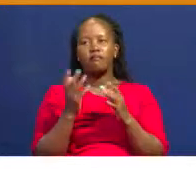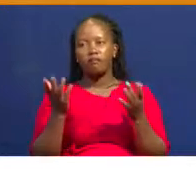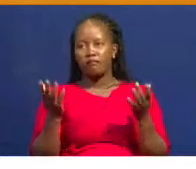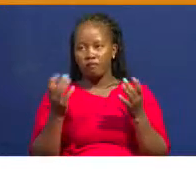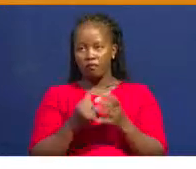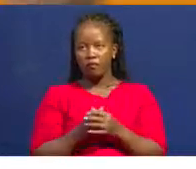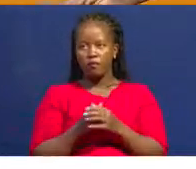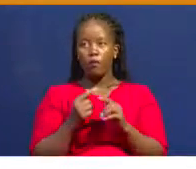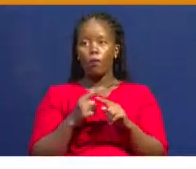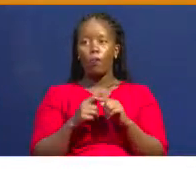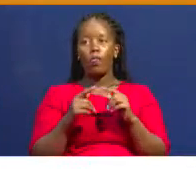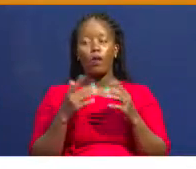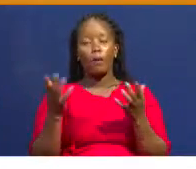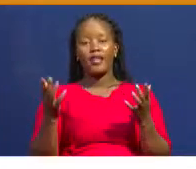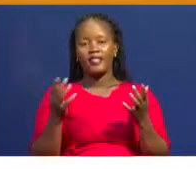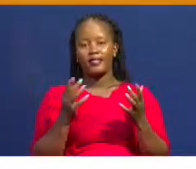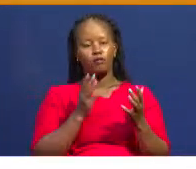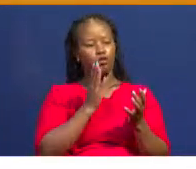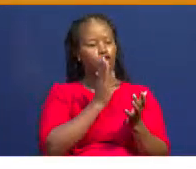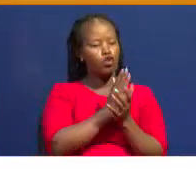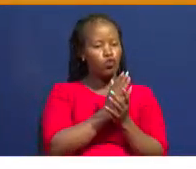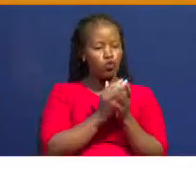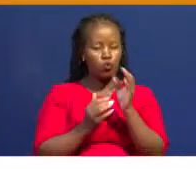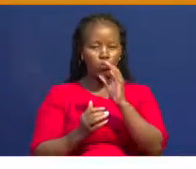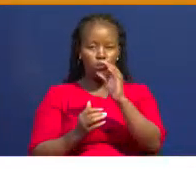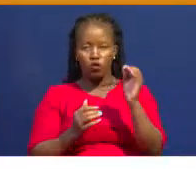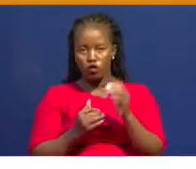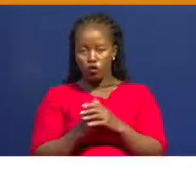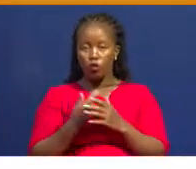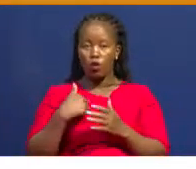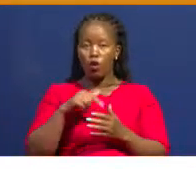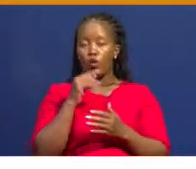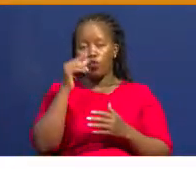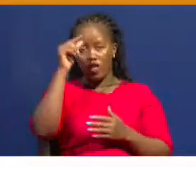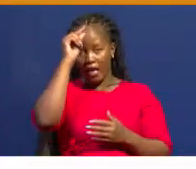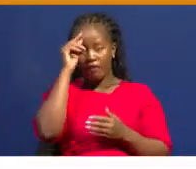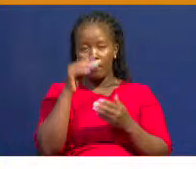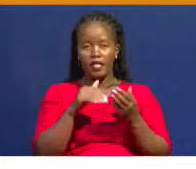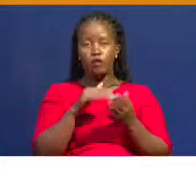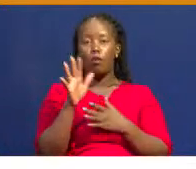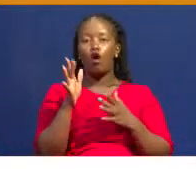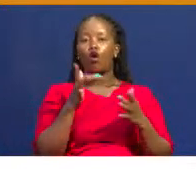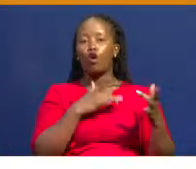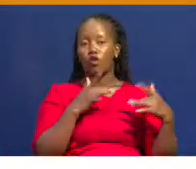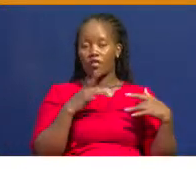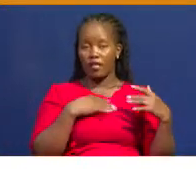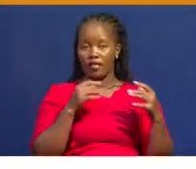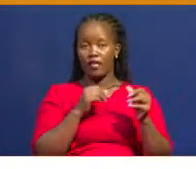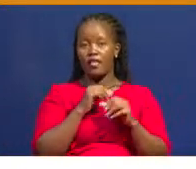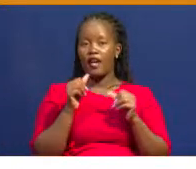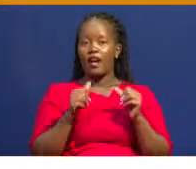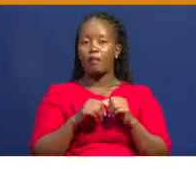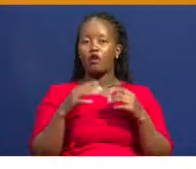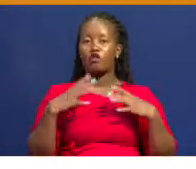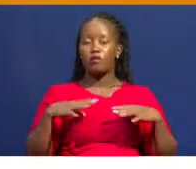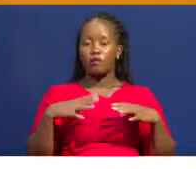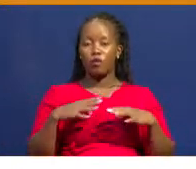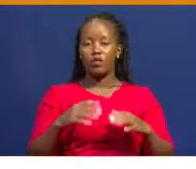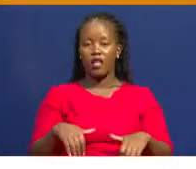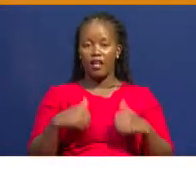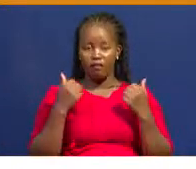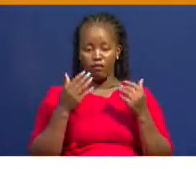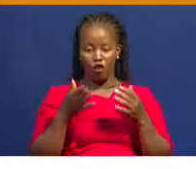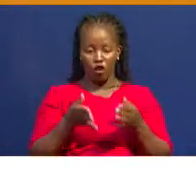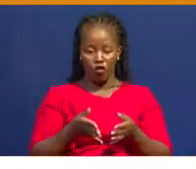corruption. But that is not true. We are more concerned about people's lives on roads. And I can tell you for